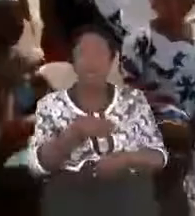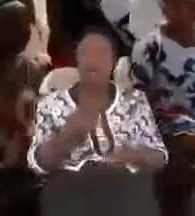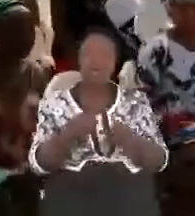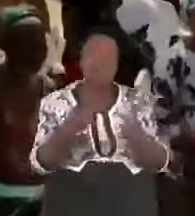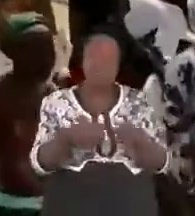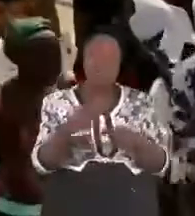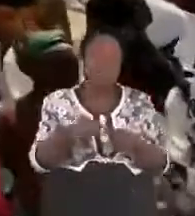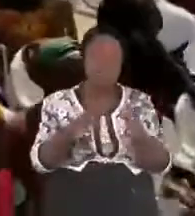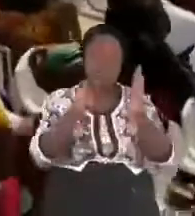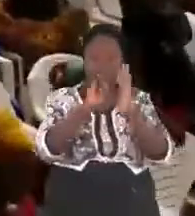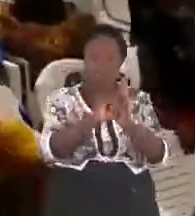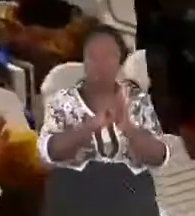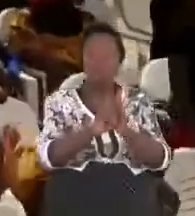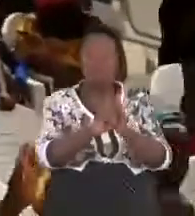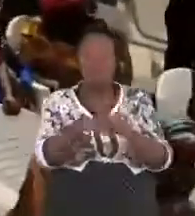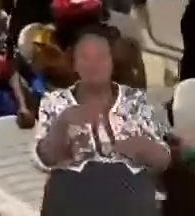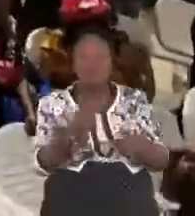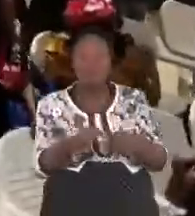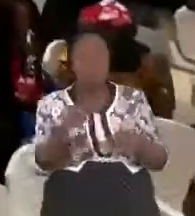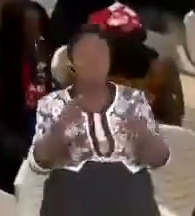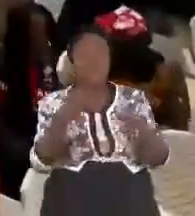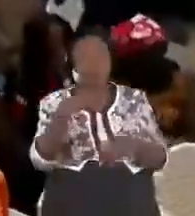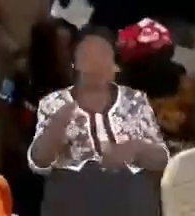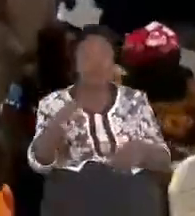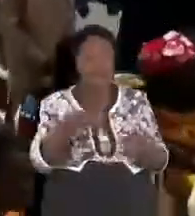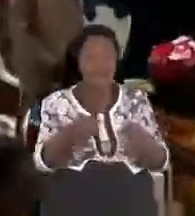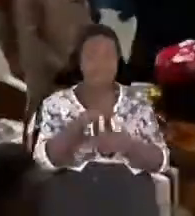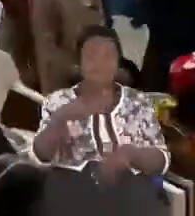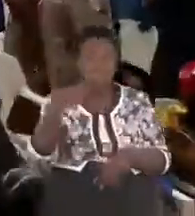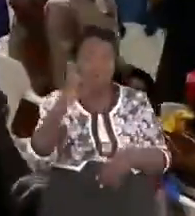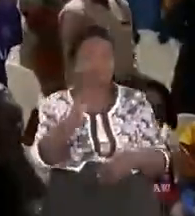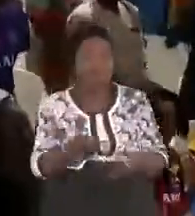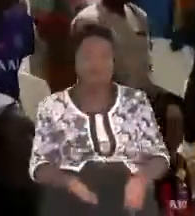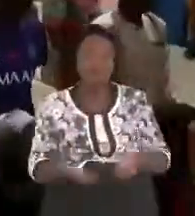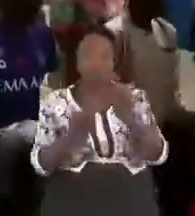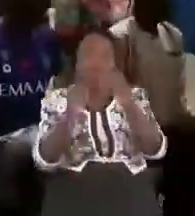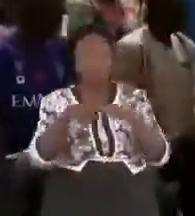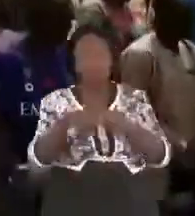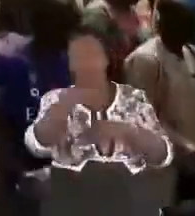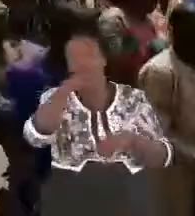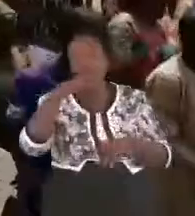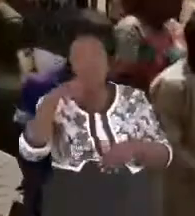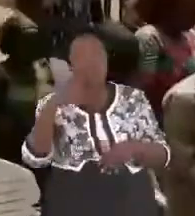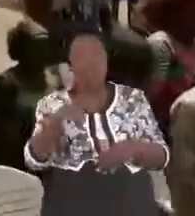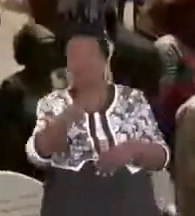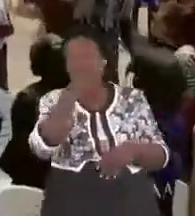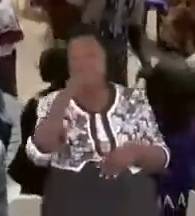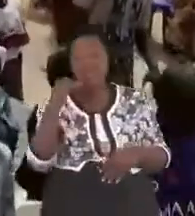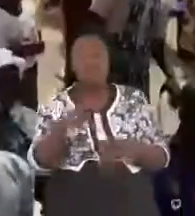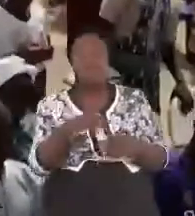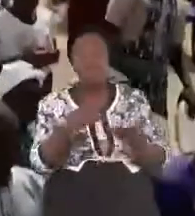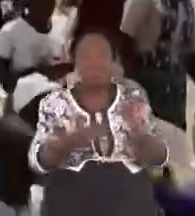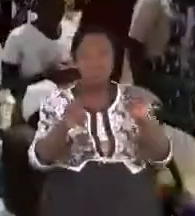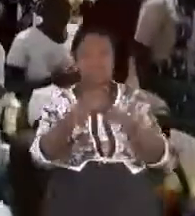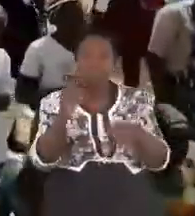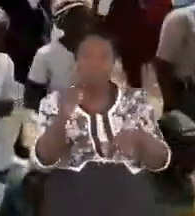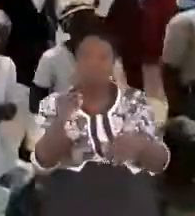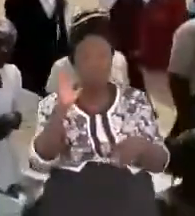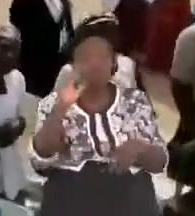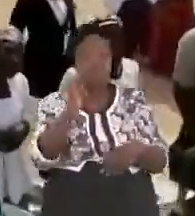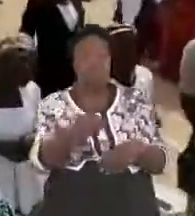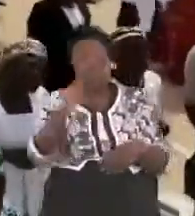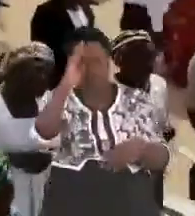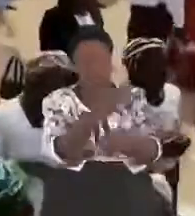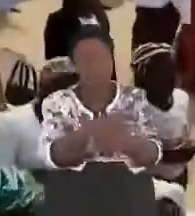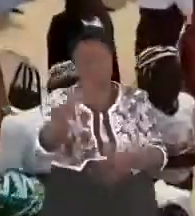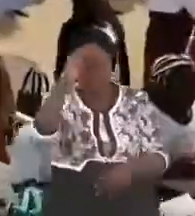serpent, as the serpent was lifted up in the wilderness, even so shall the Son of Man be lifted up,